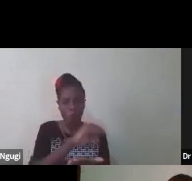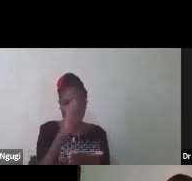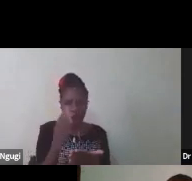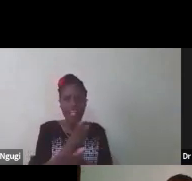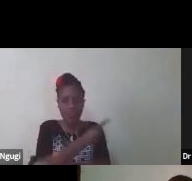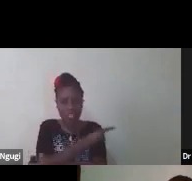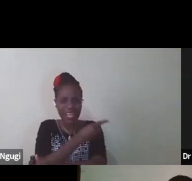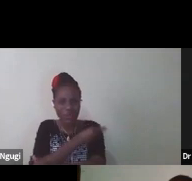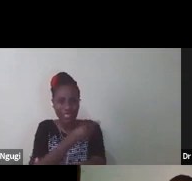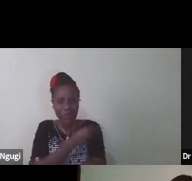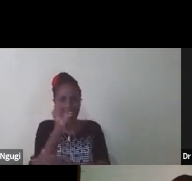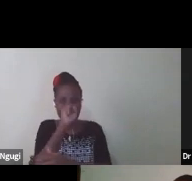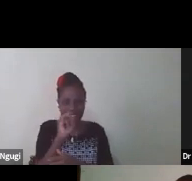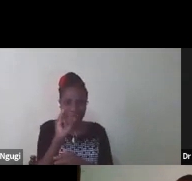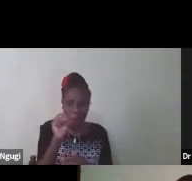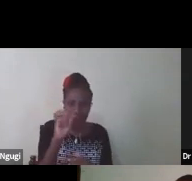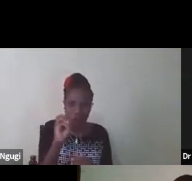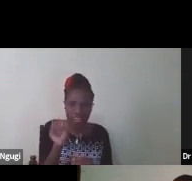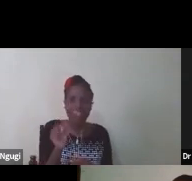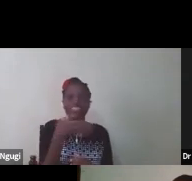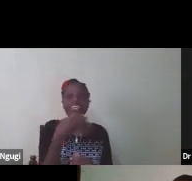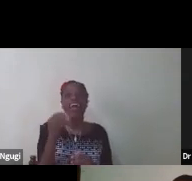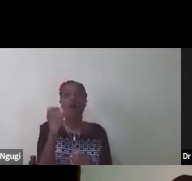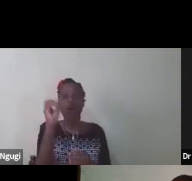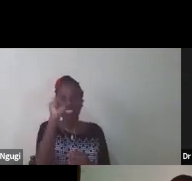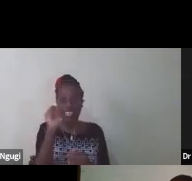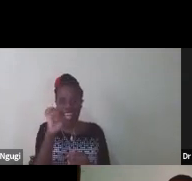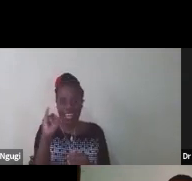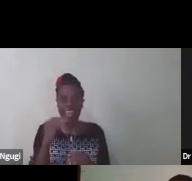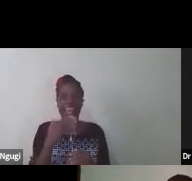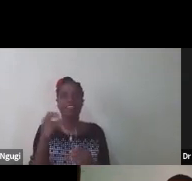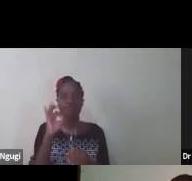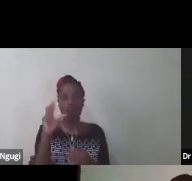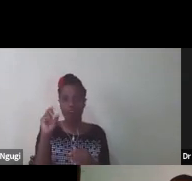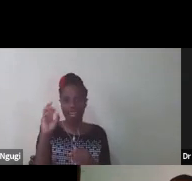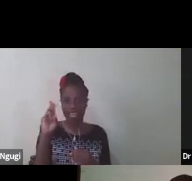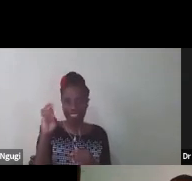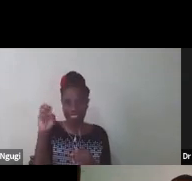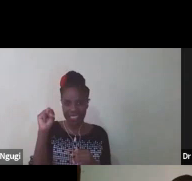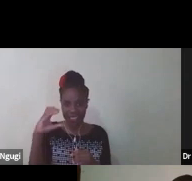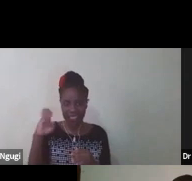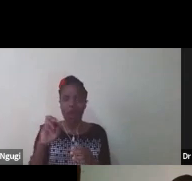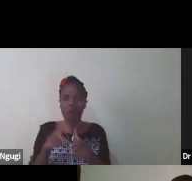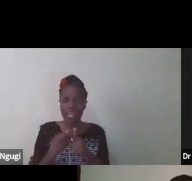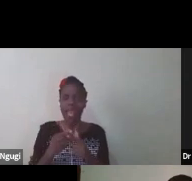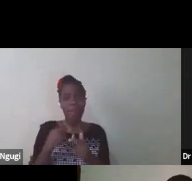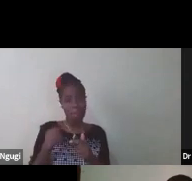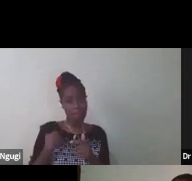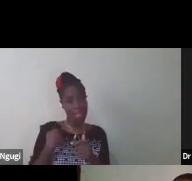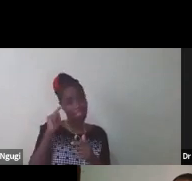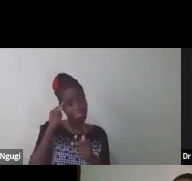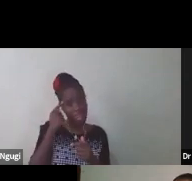answers that you've given us. I hope everybody's picking up and taking notes in terms of all this that we are conversating here right now, because this is a very